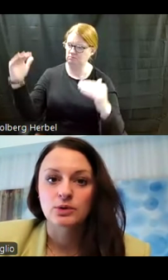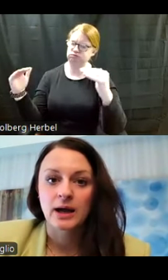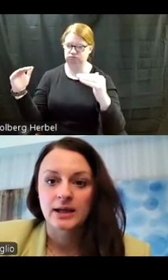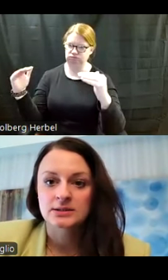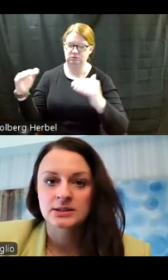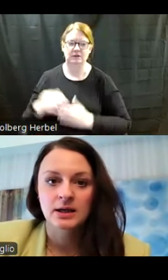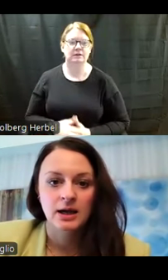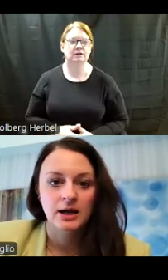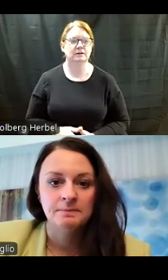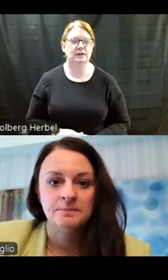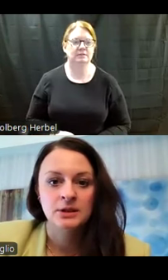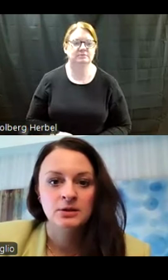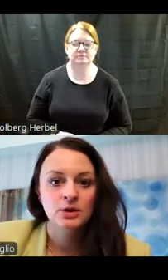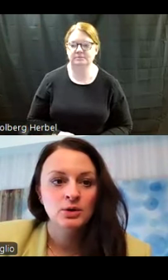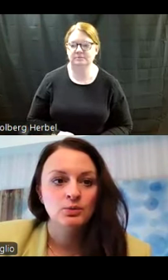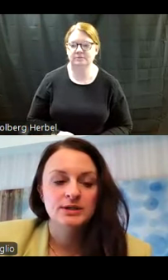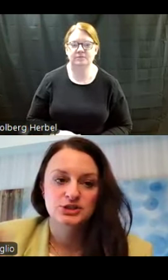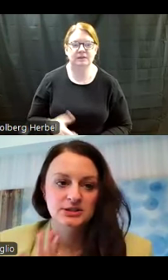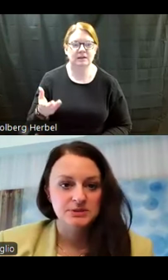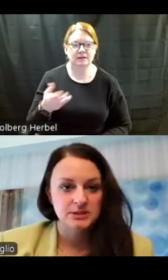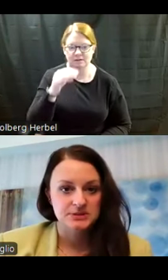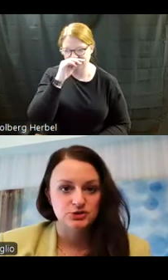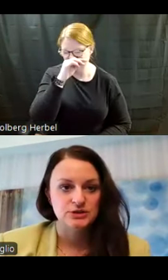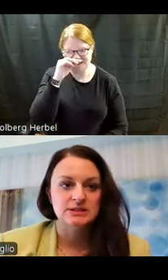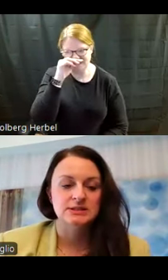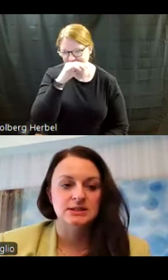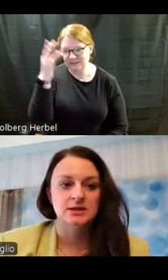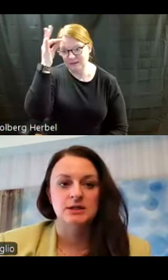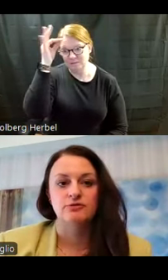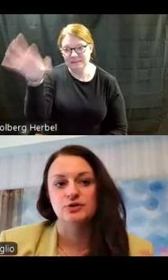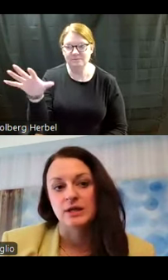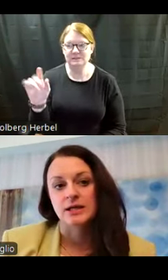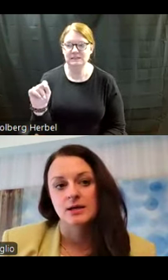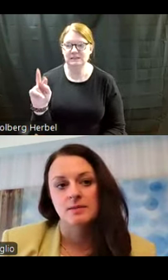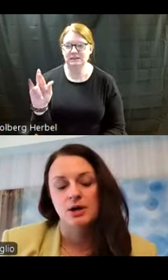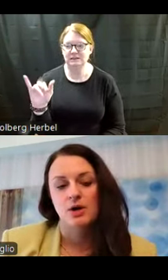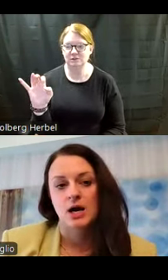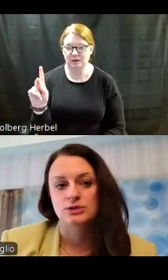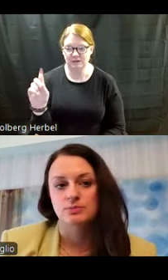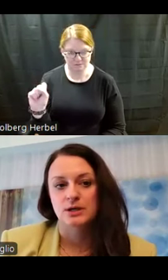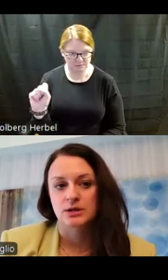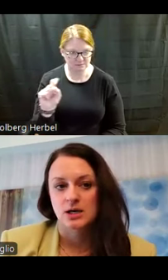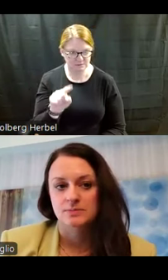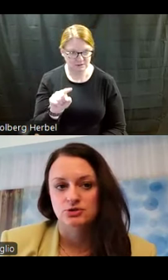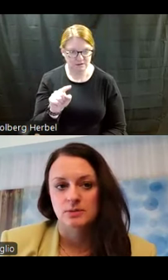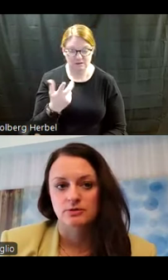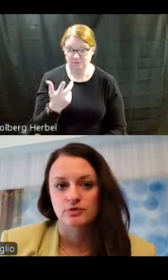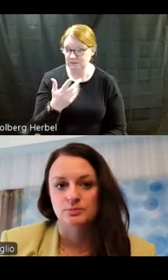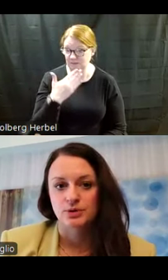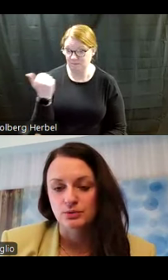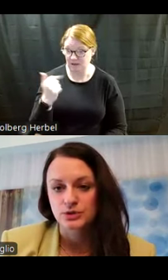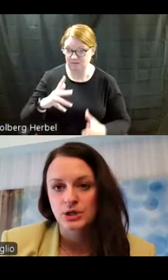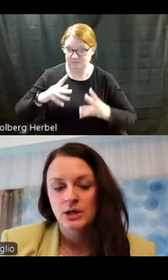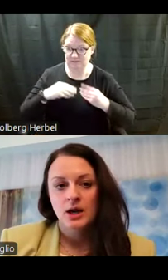I will end with just some tips and tricks if you're thinking about how to better adopt a